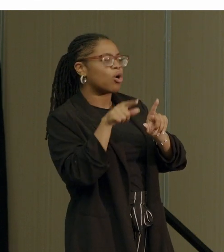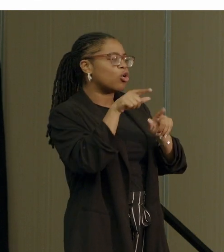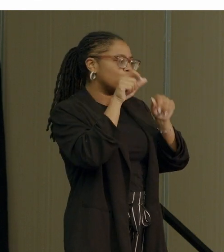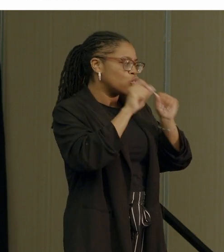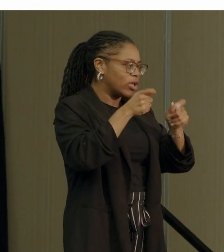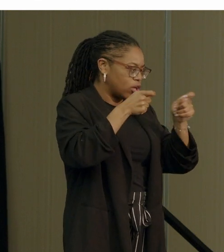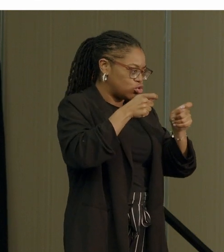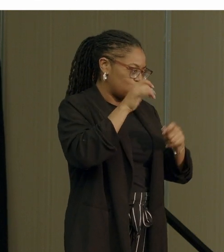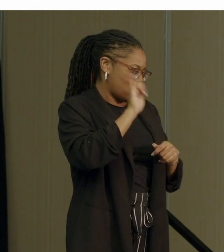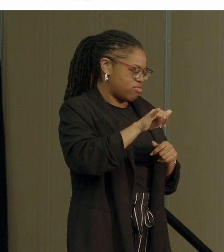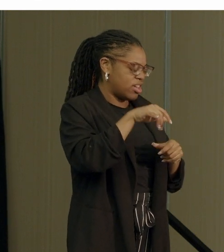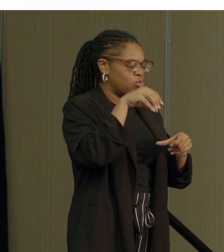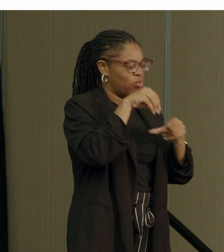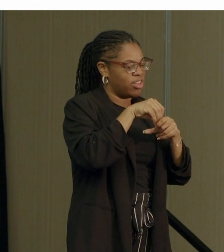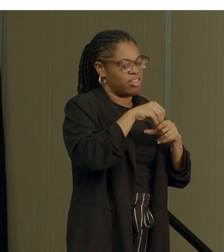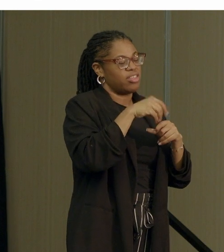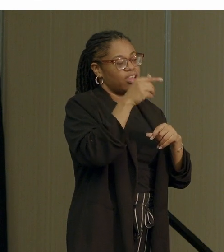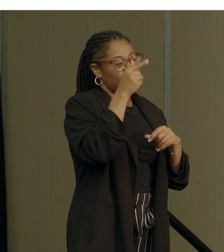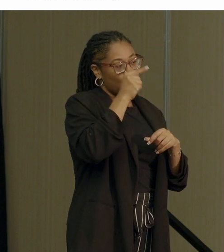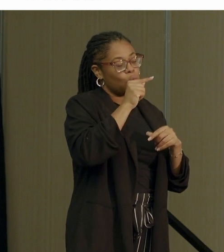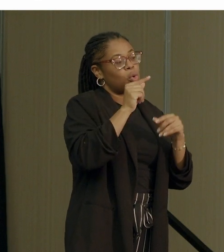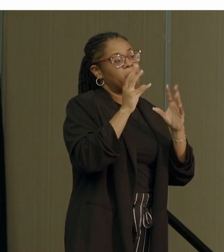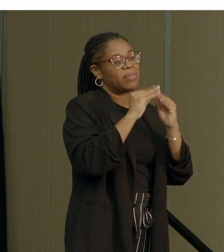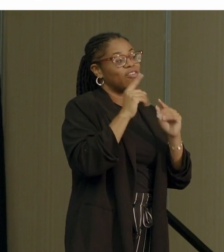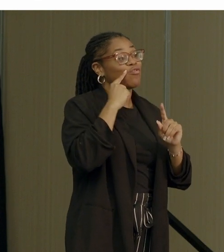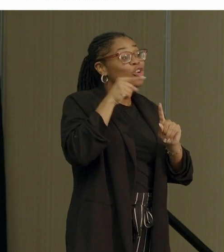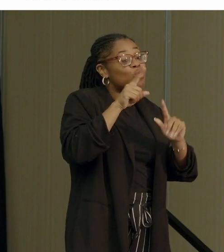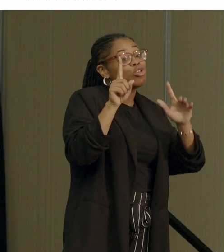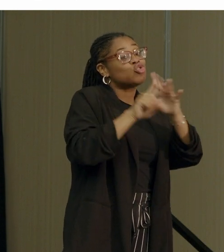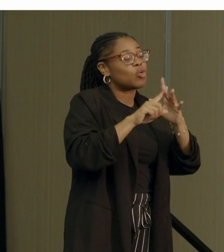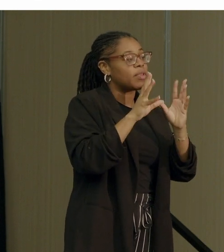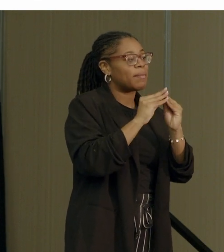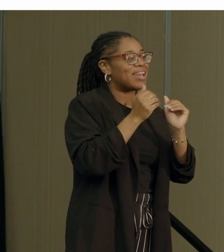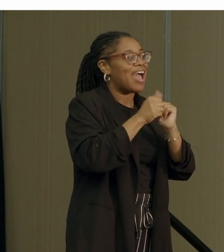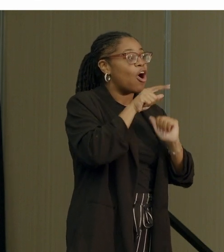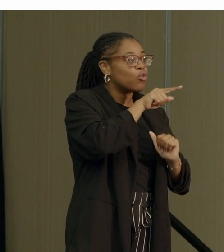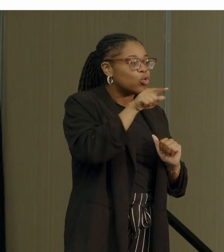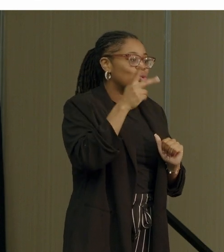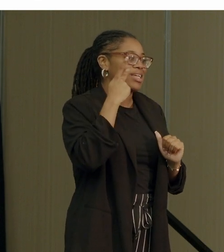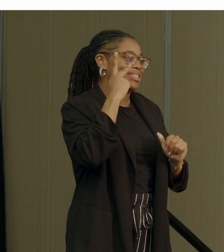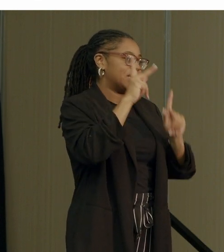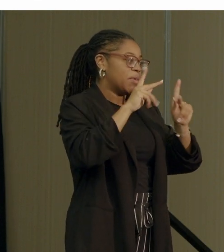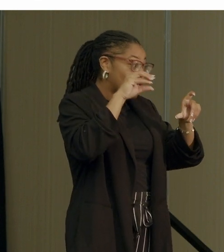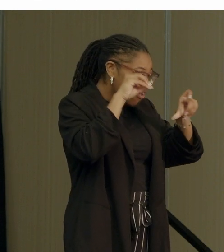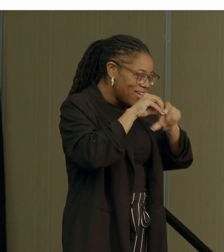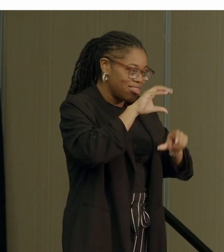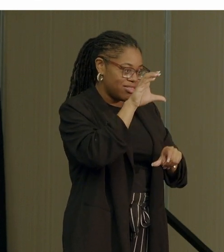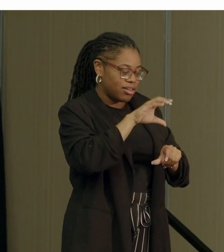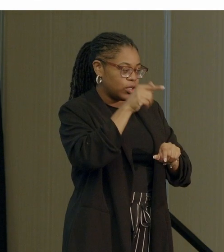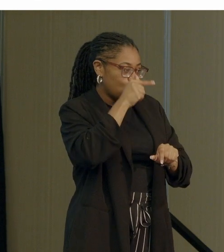both those controls within Meet for how you show up in your meeting, as well as how you can see people in Google Meet.